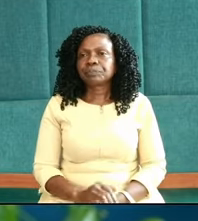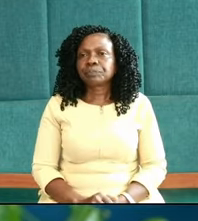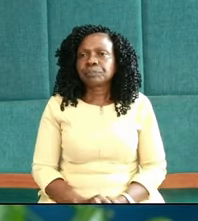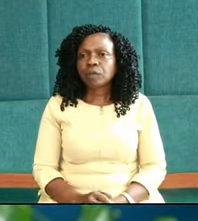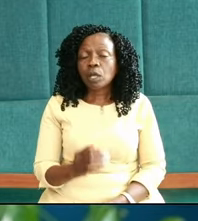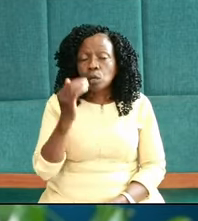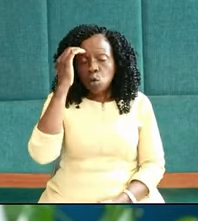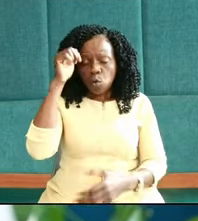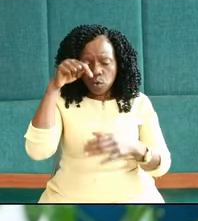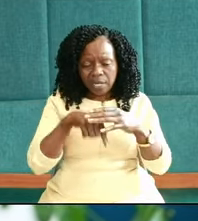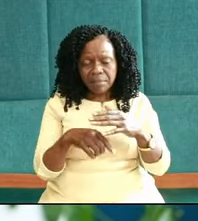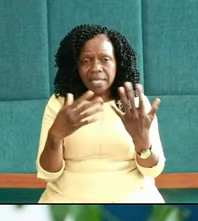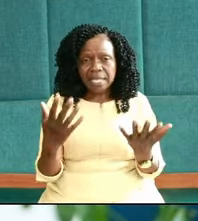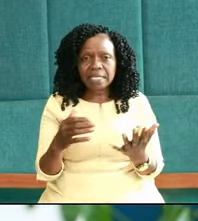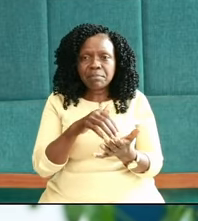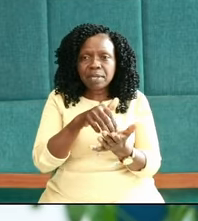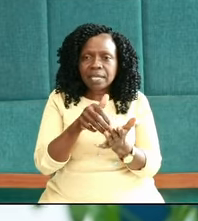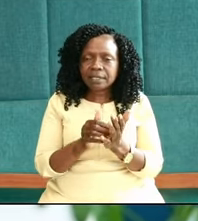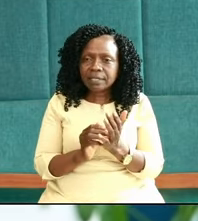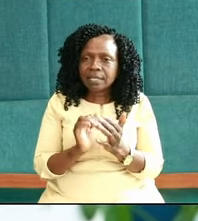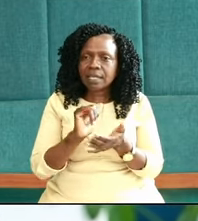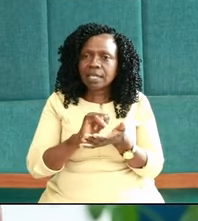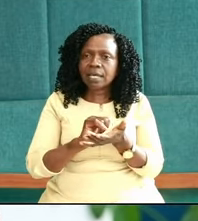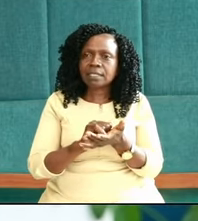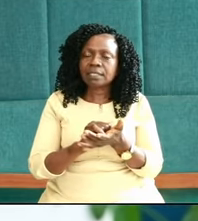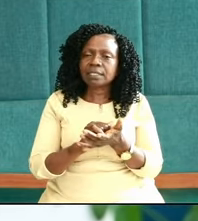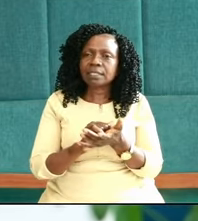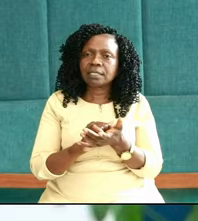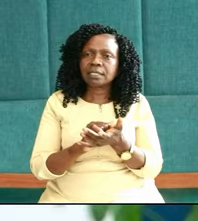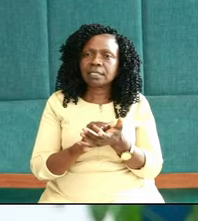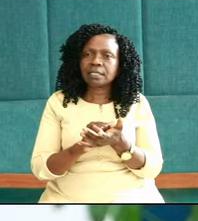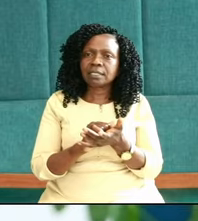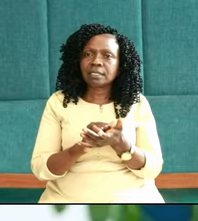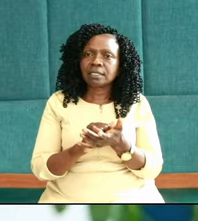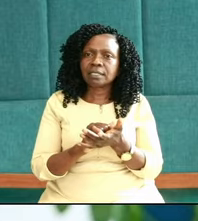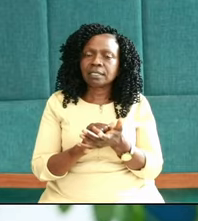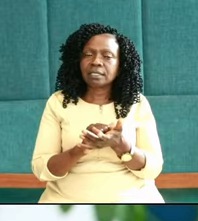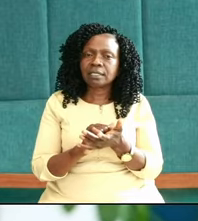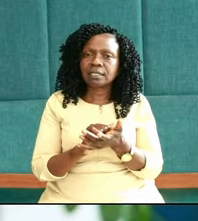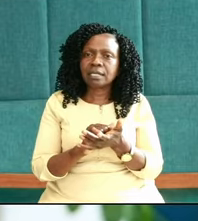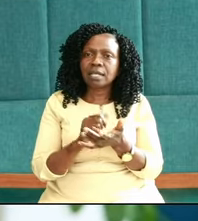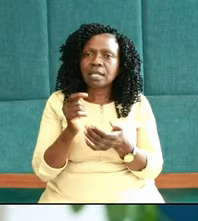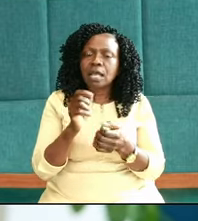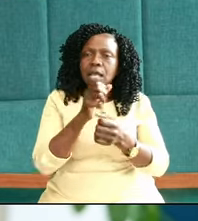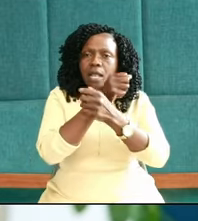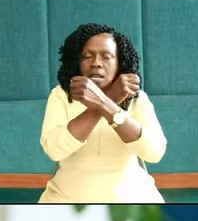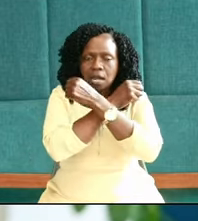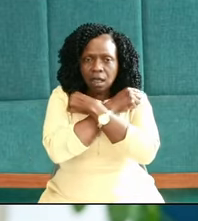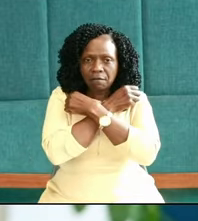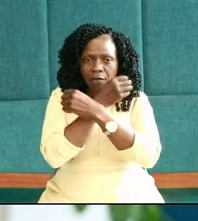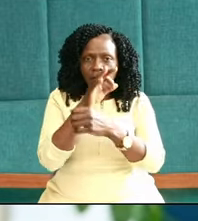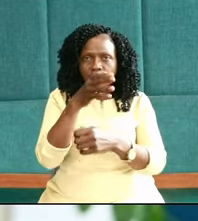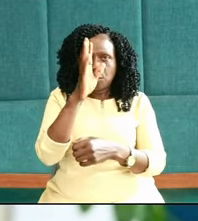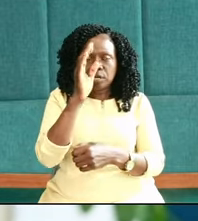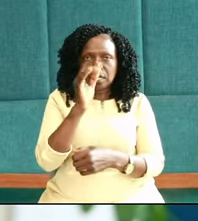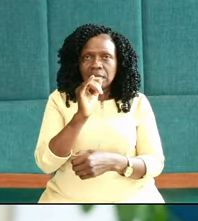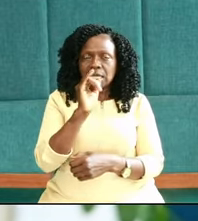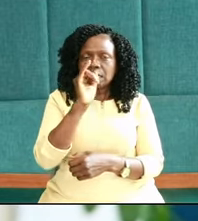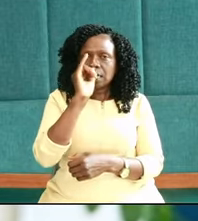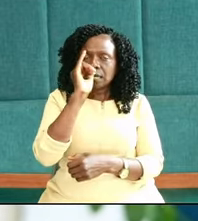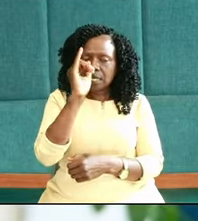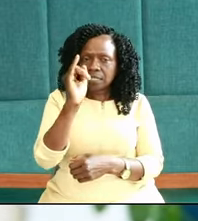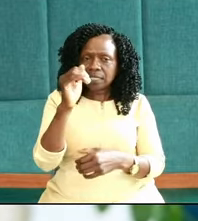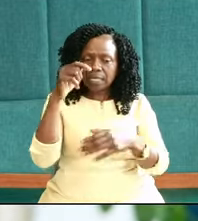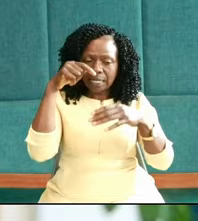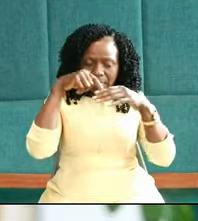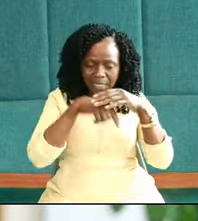You know, deeper things means that the love of God is too deep